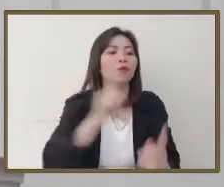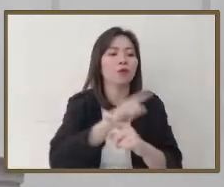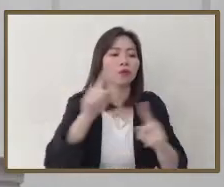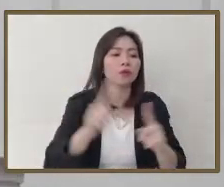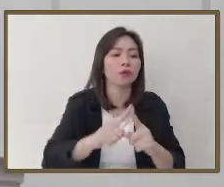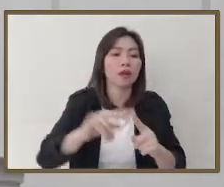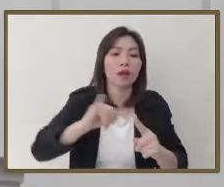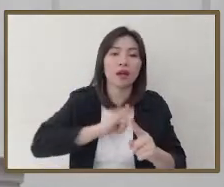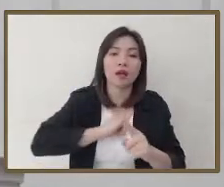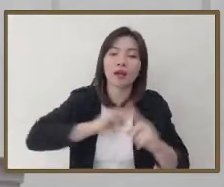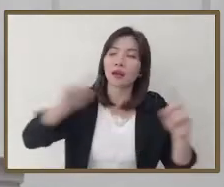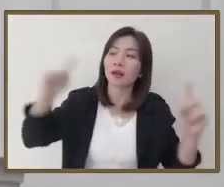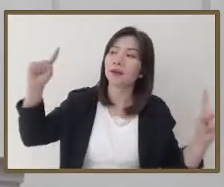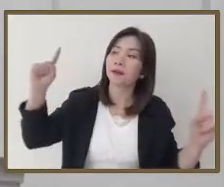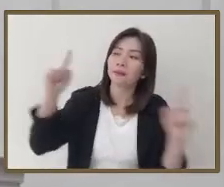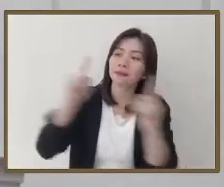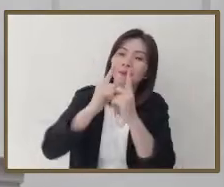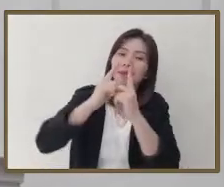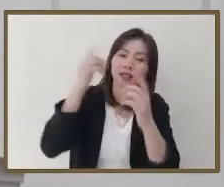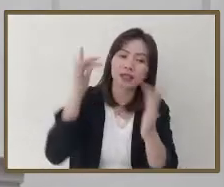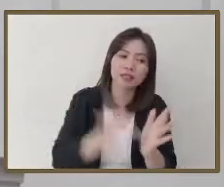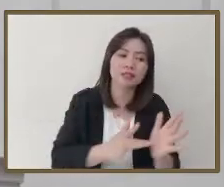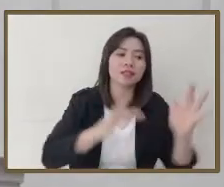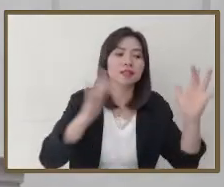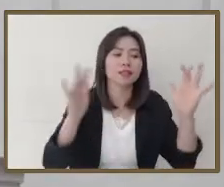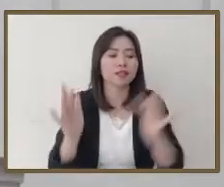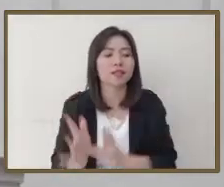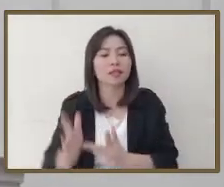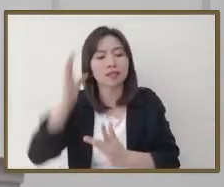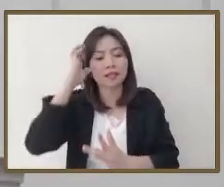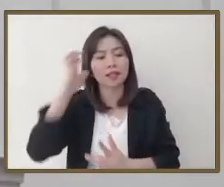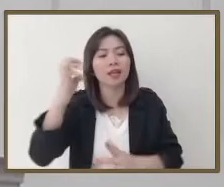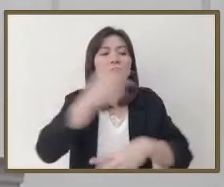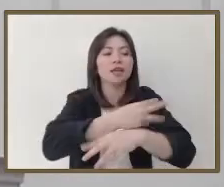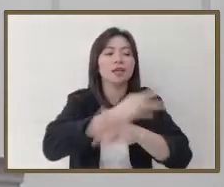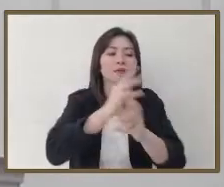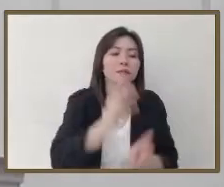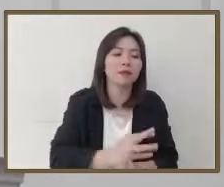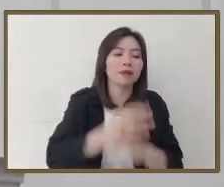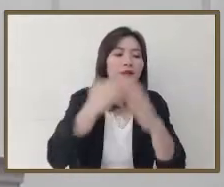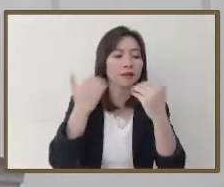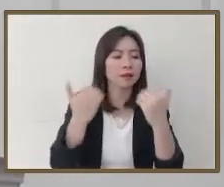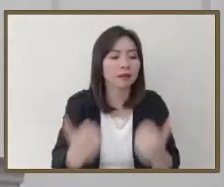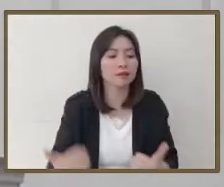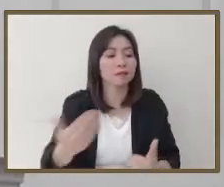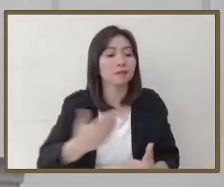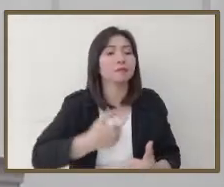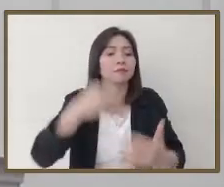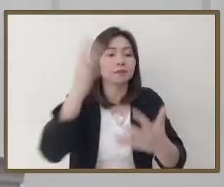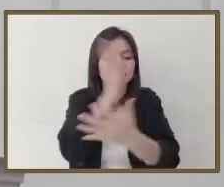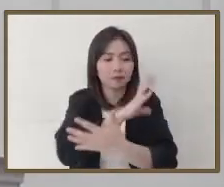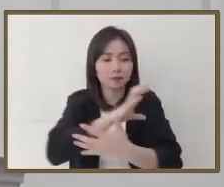For when I met my Jesus, he made me